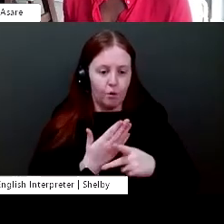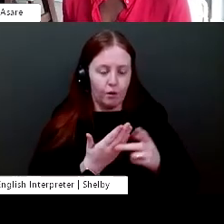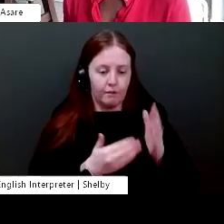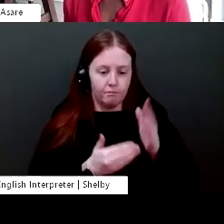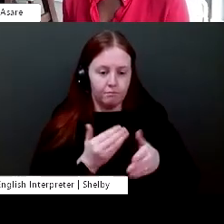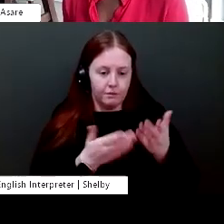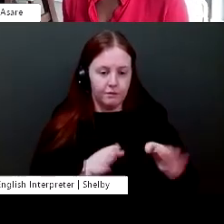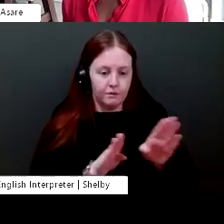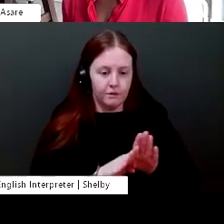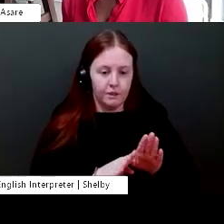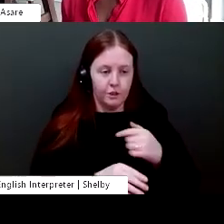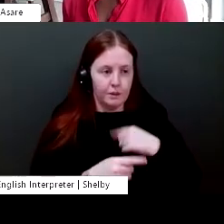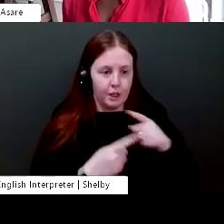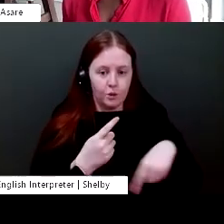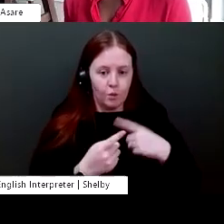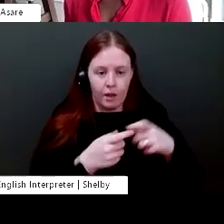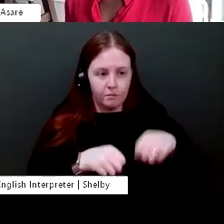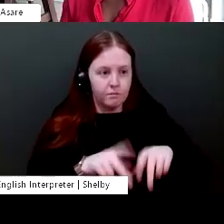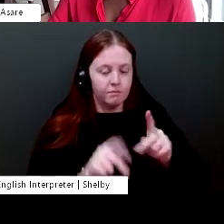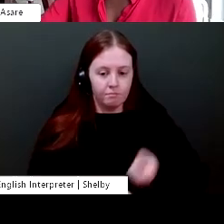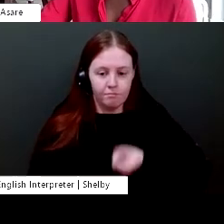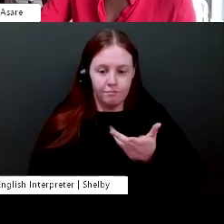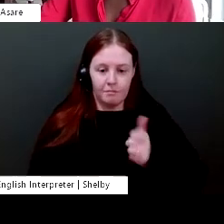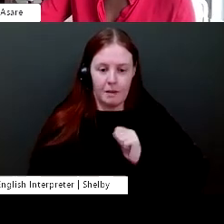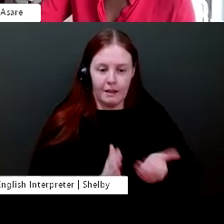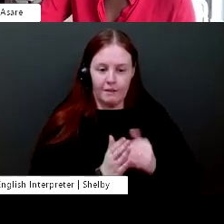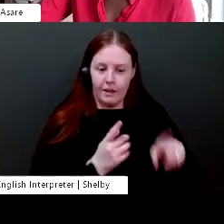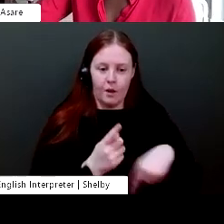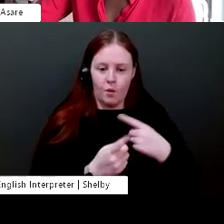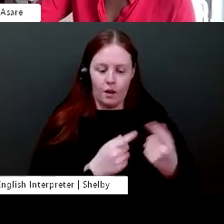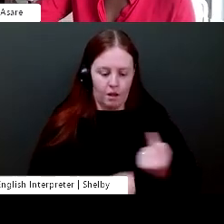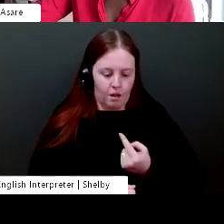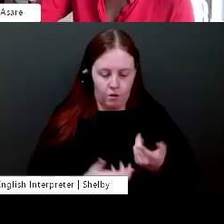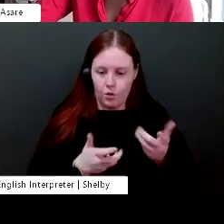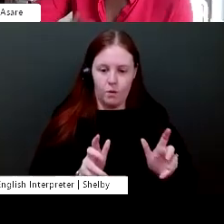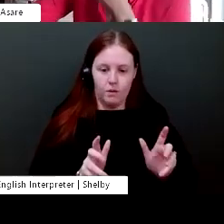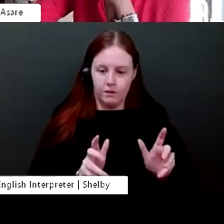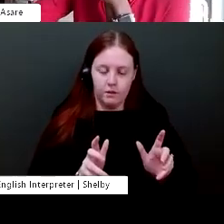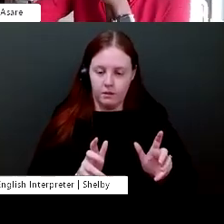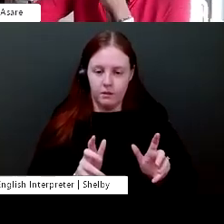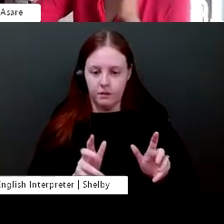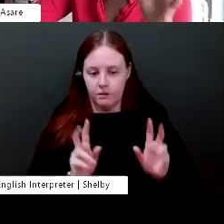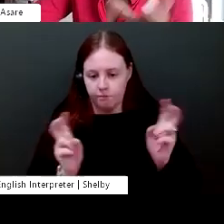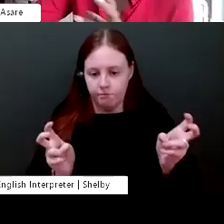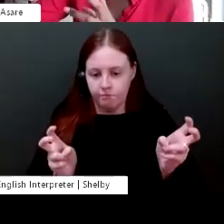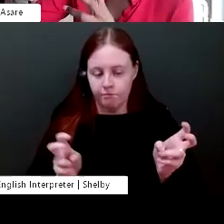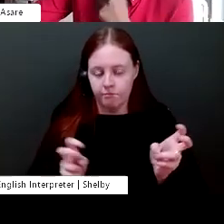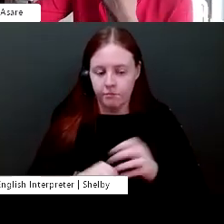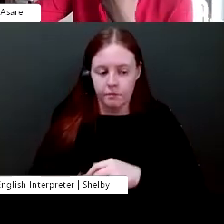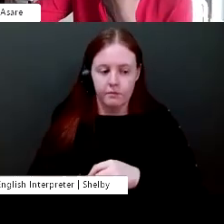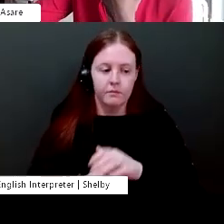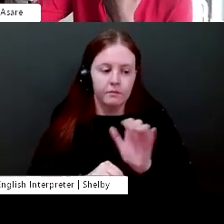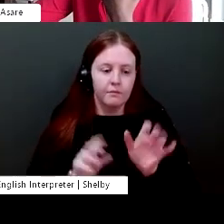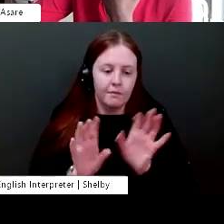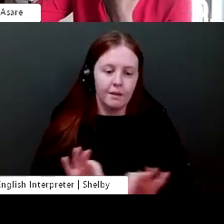own again." And so really speaking to how crucial it is to think about how